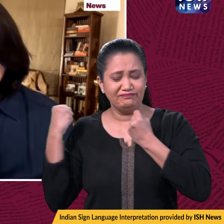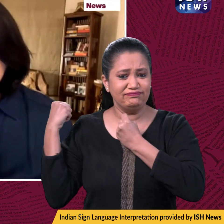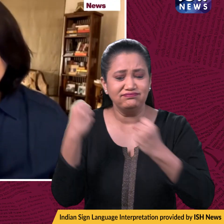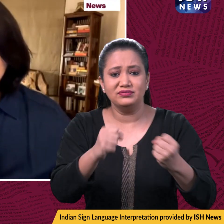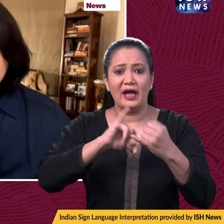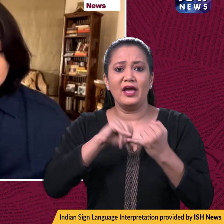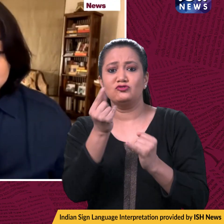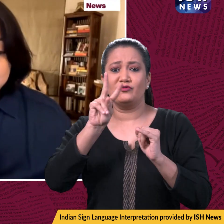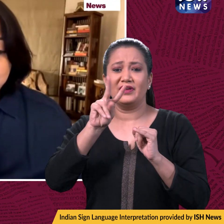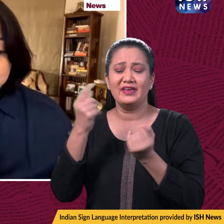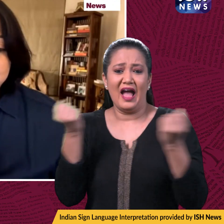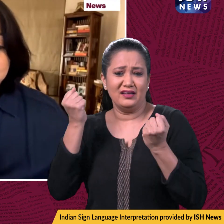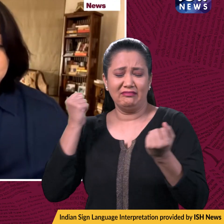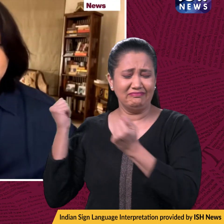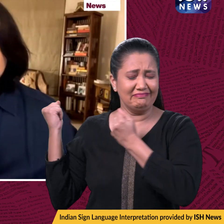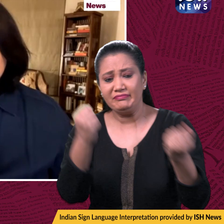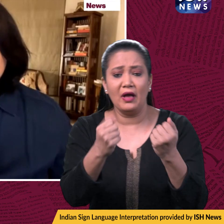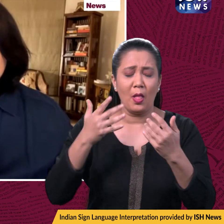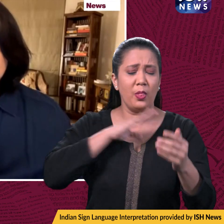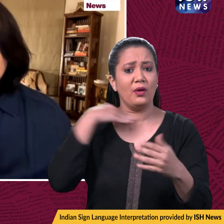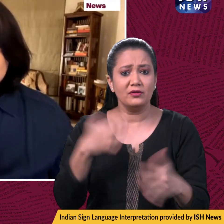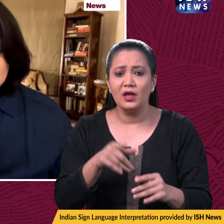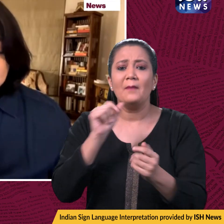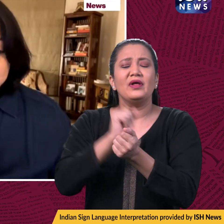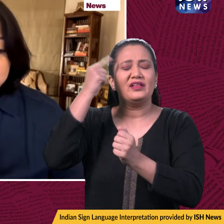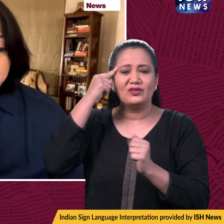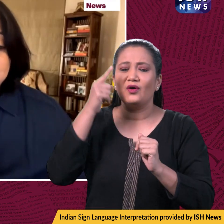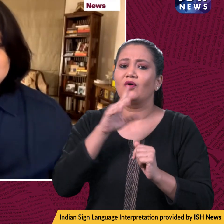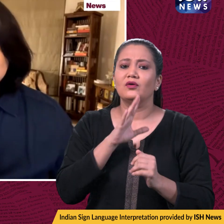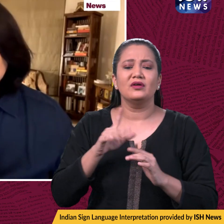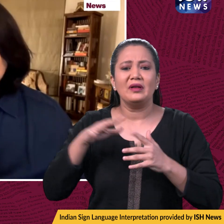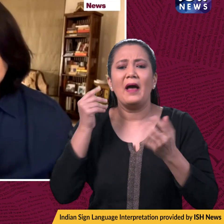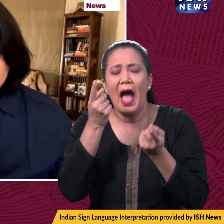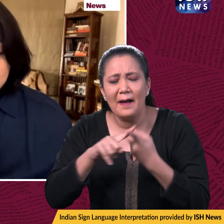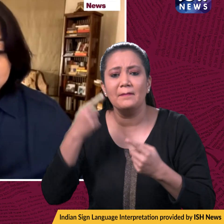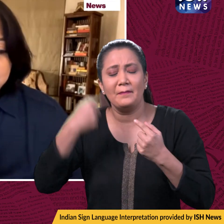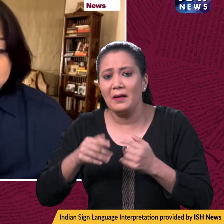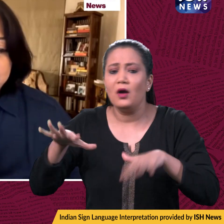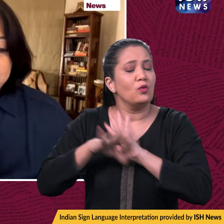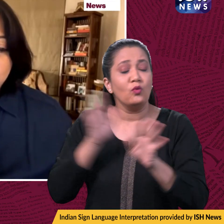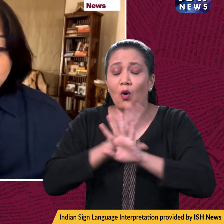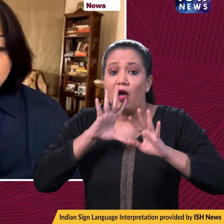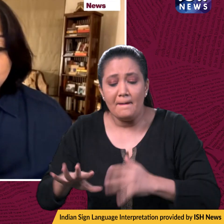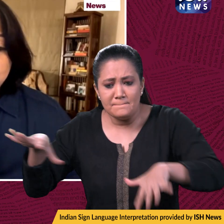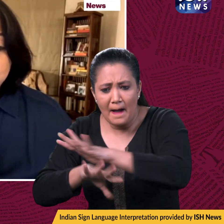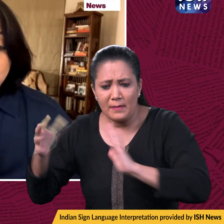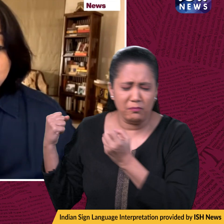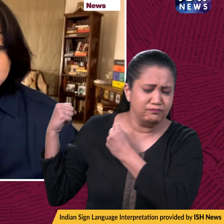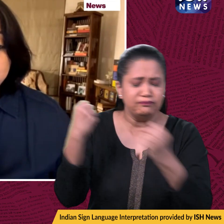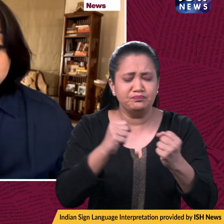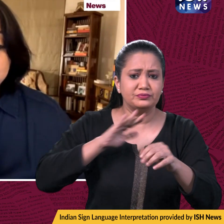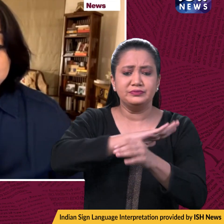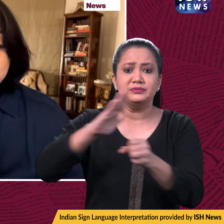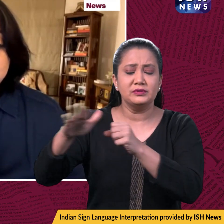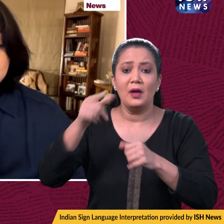over, mowed down with an SUV. The police are now saying it was deliberate with an intention to kill. It also sought to invoke